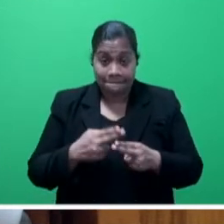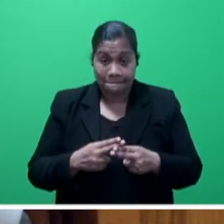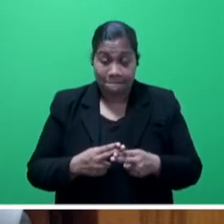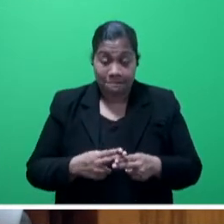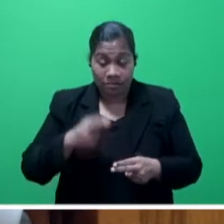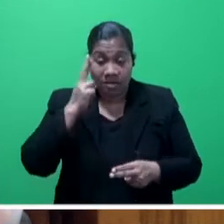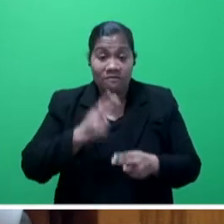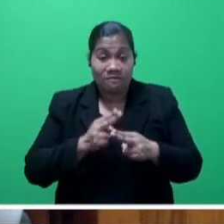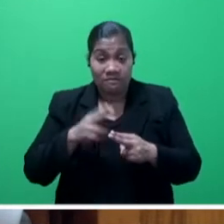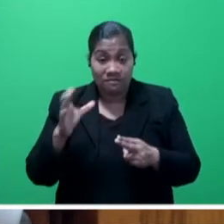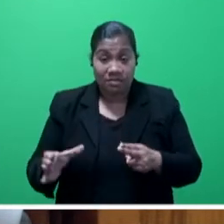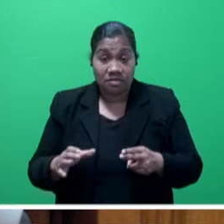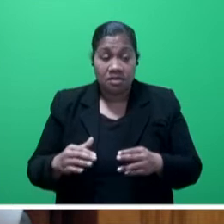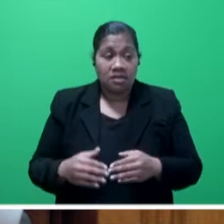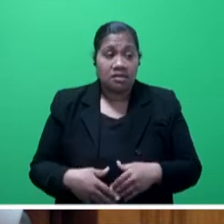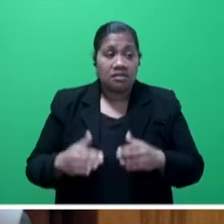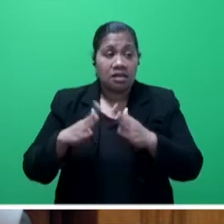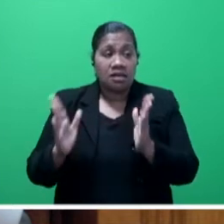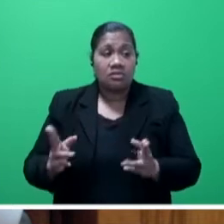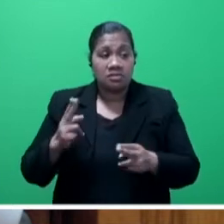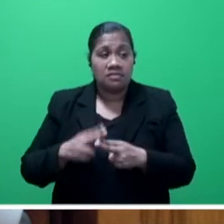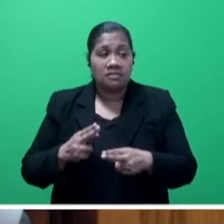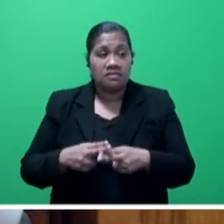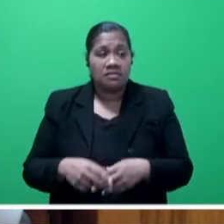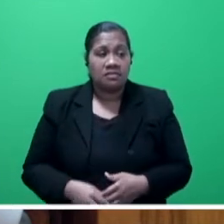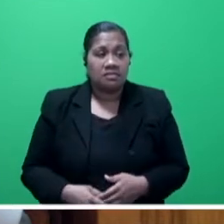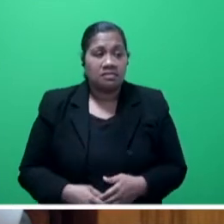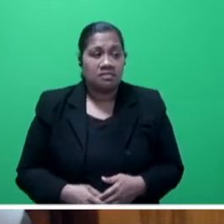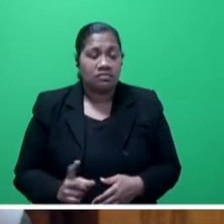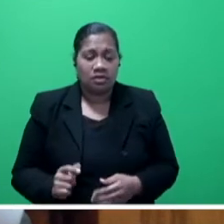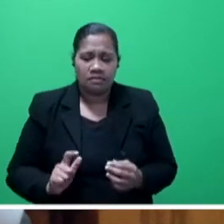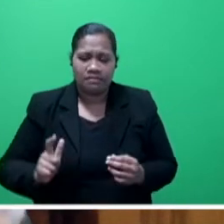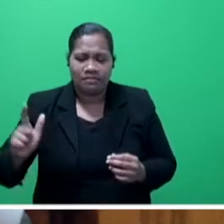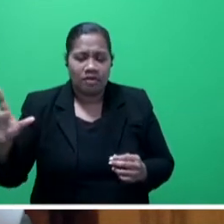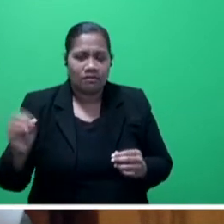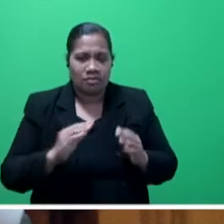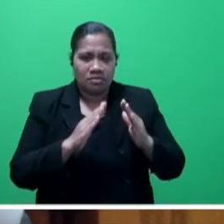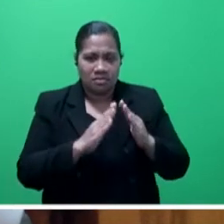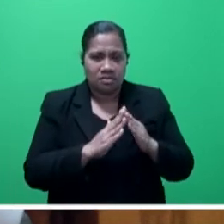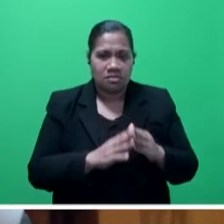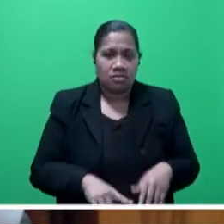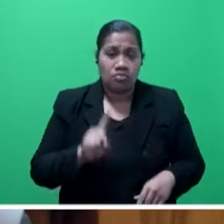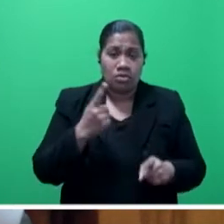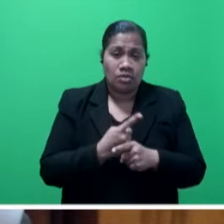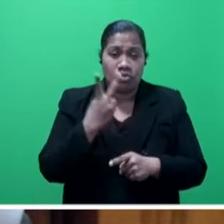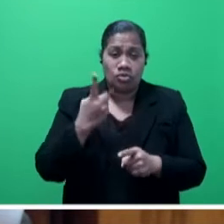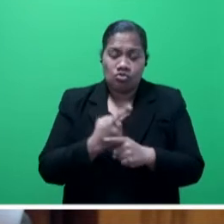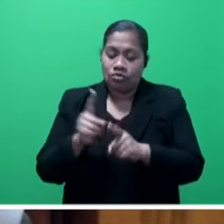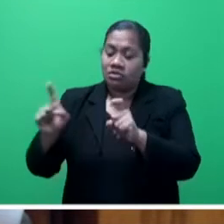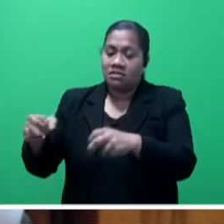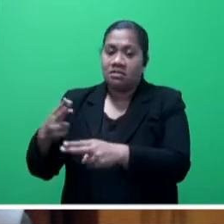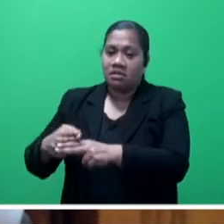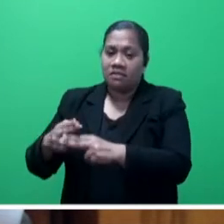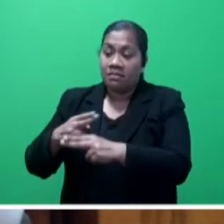farmers whose farm is way away from the house, Mr. Speaker said. They spend 1 week, 2 weeks on the farm,